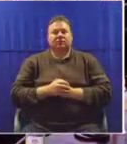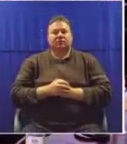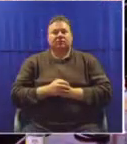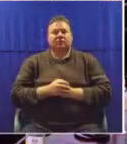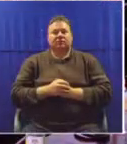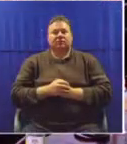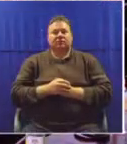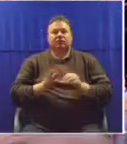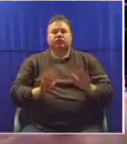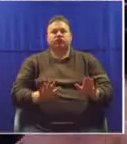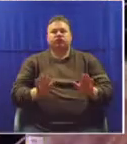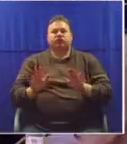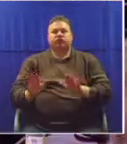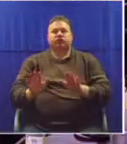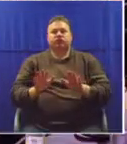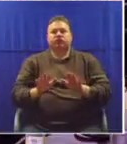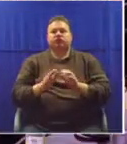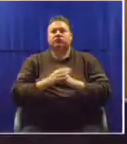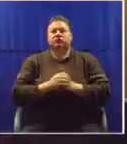Order.